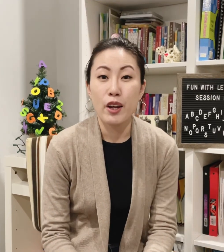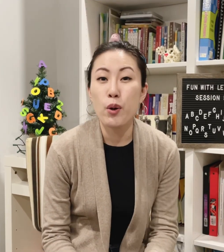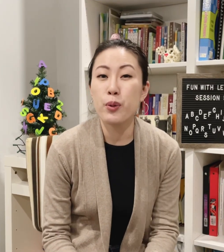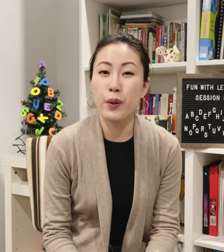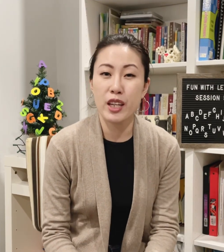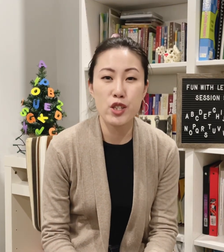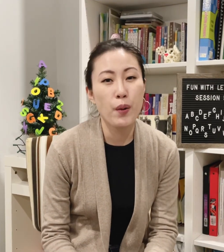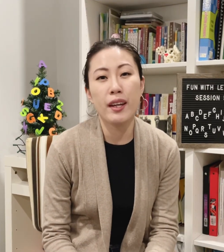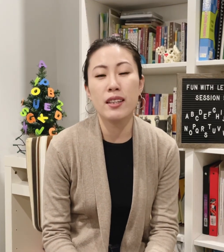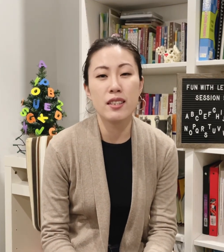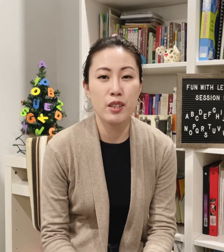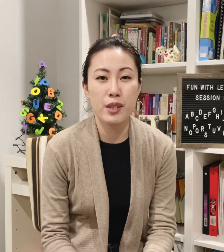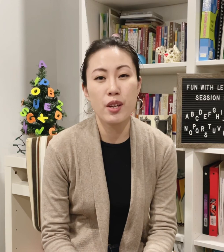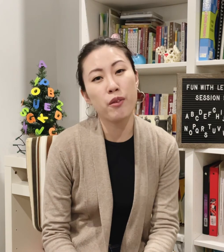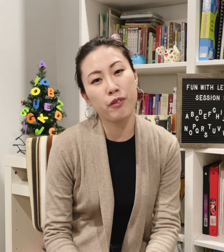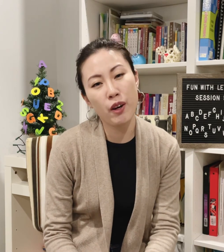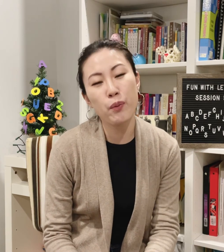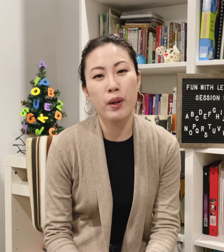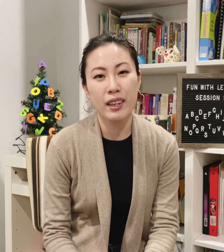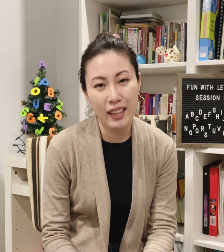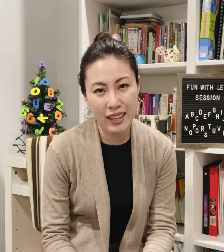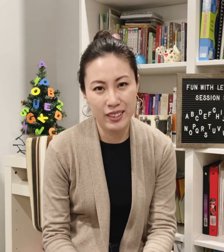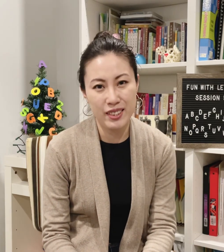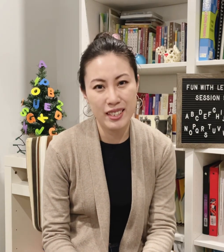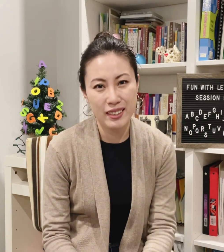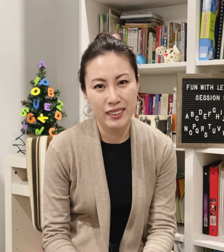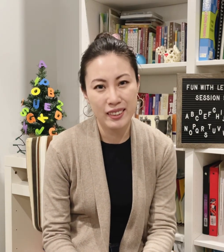I hope you're enjoying the series of fun with